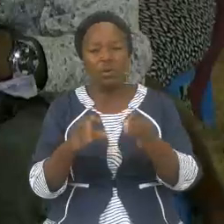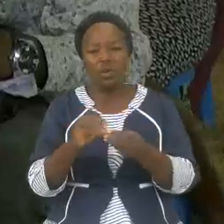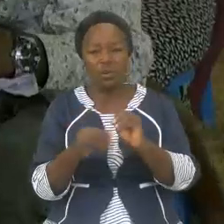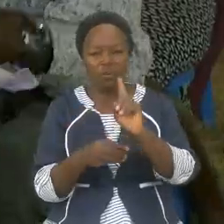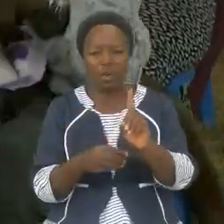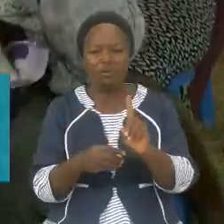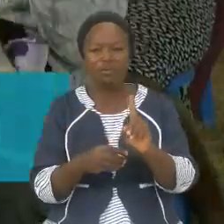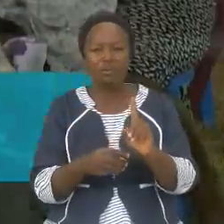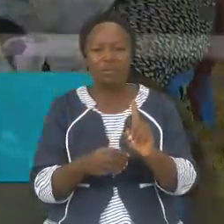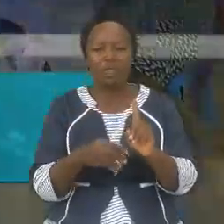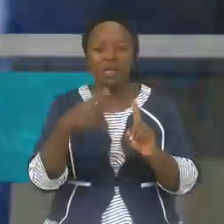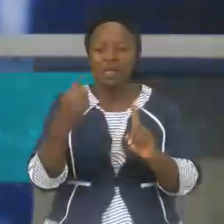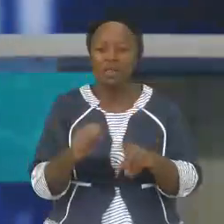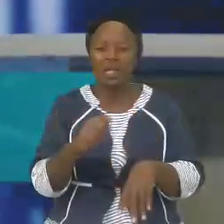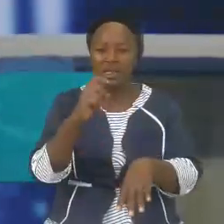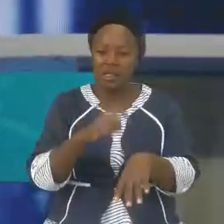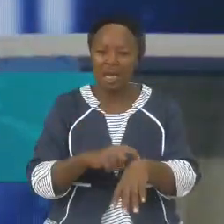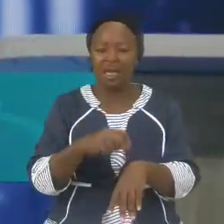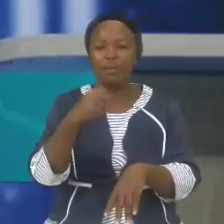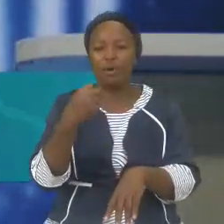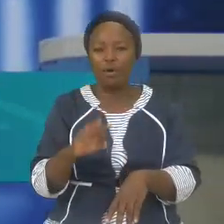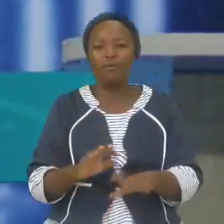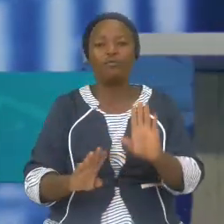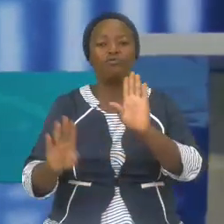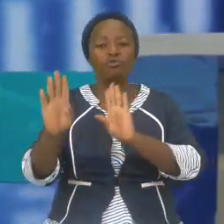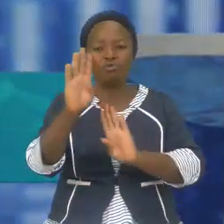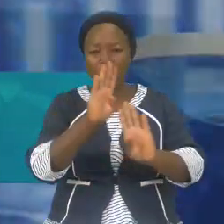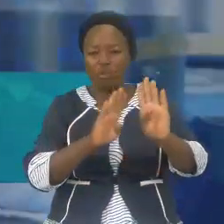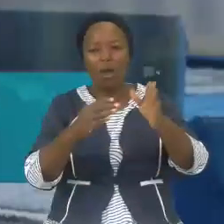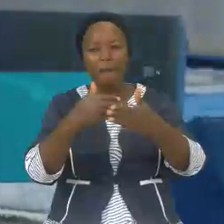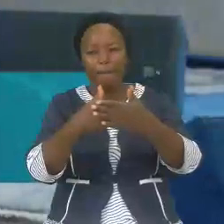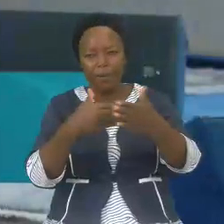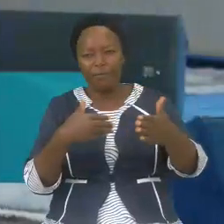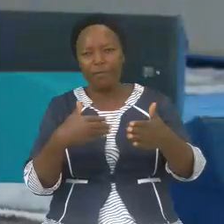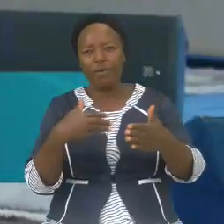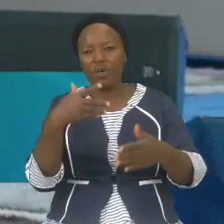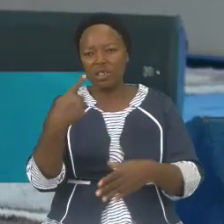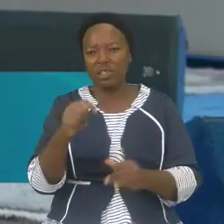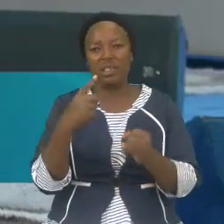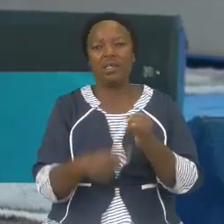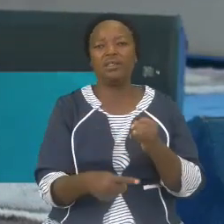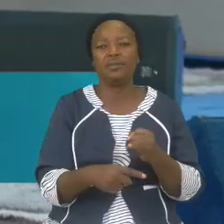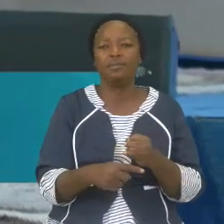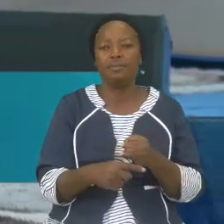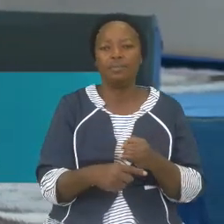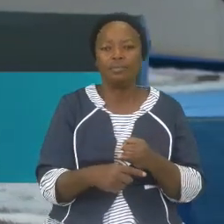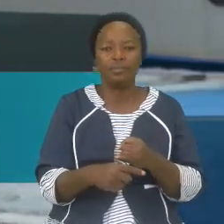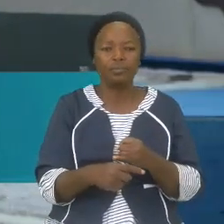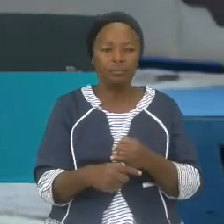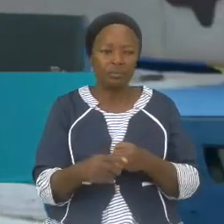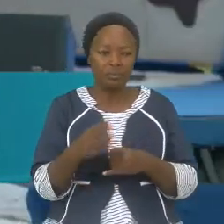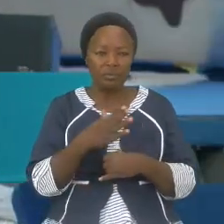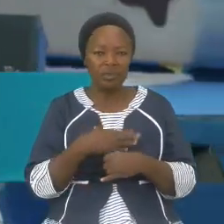one, the time of trouble before the end.